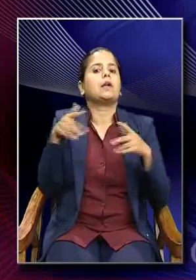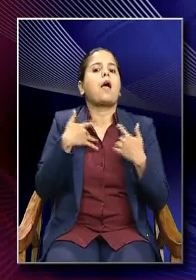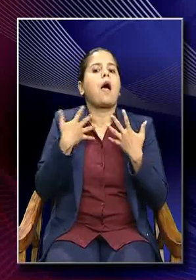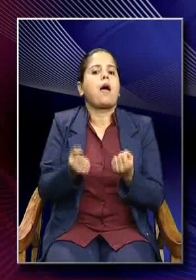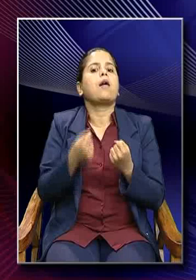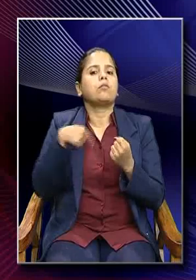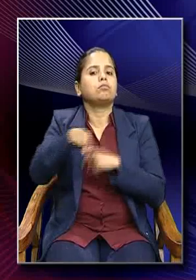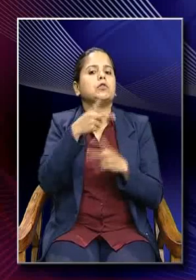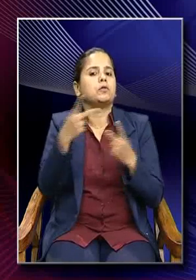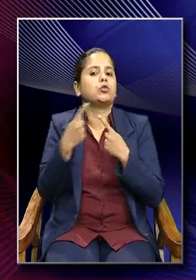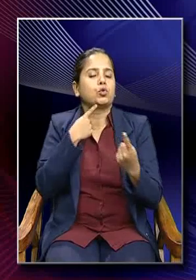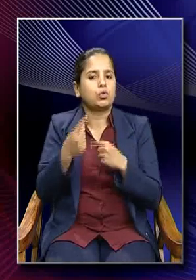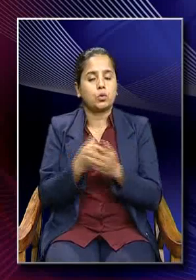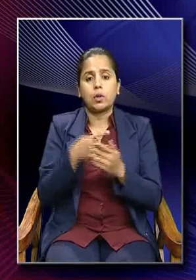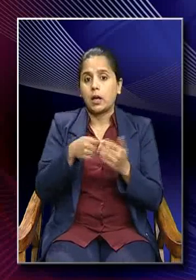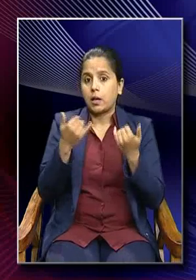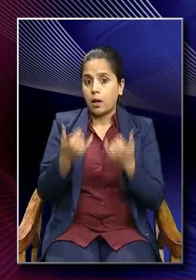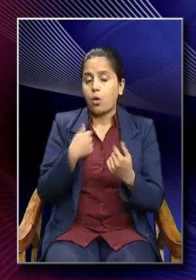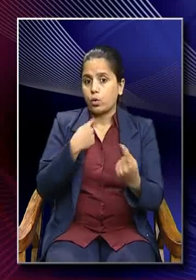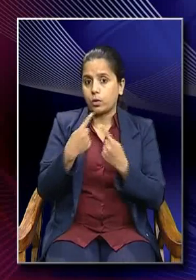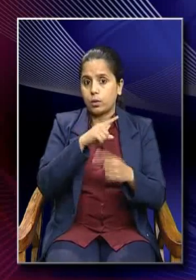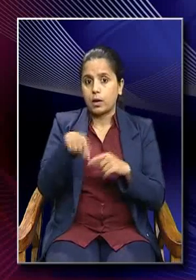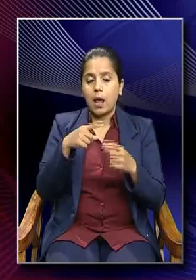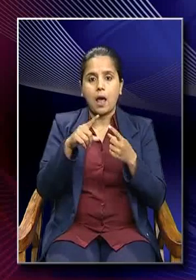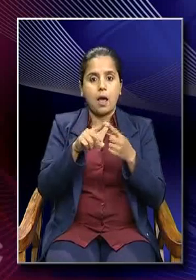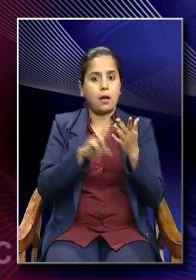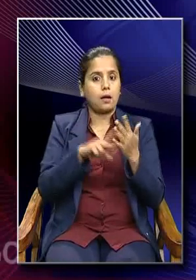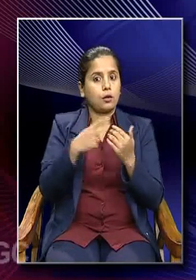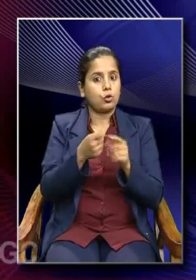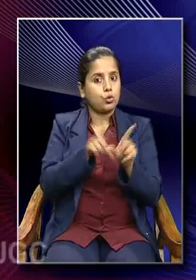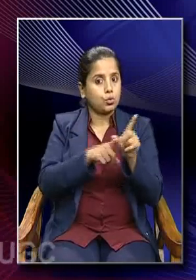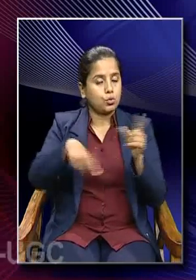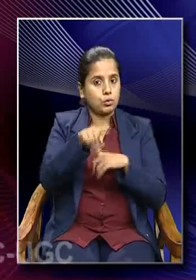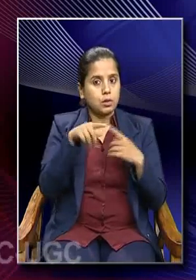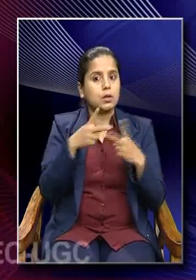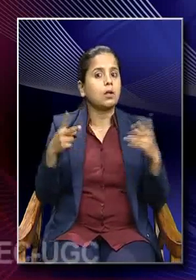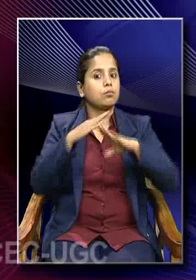are going to see how energy security and decentralization